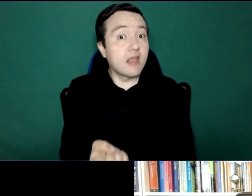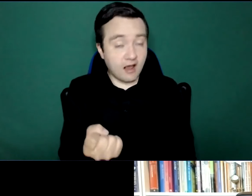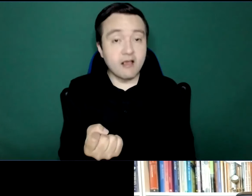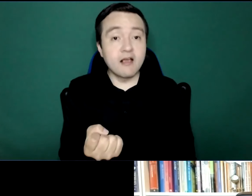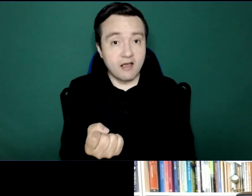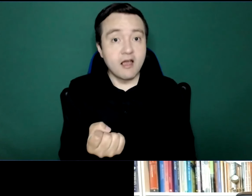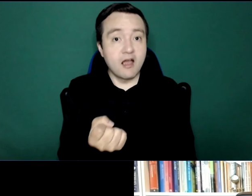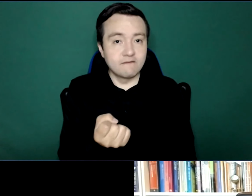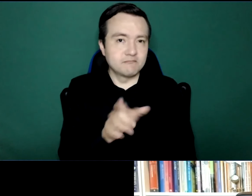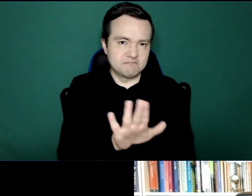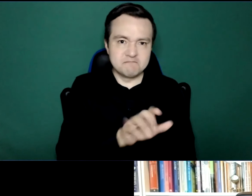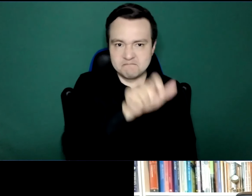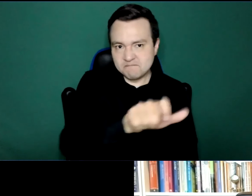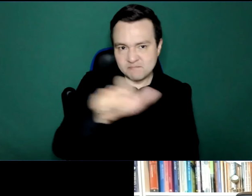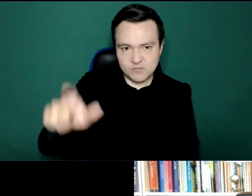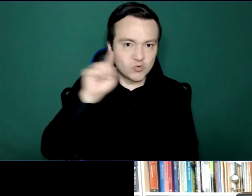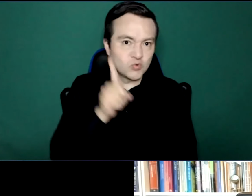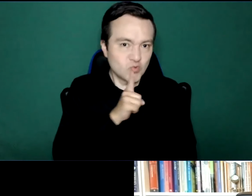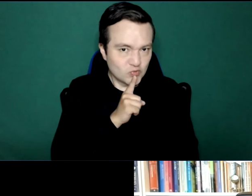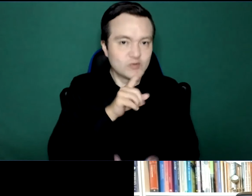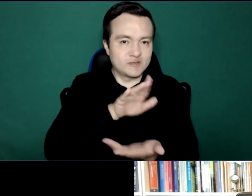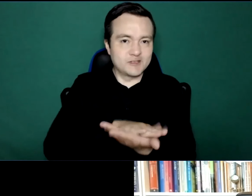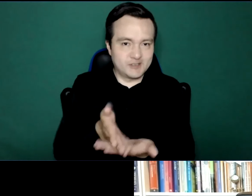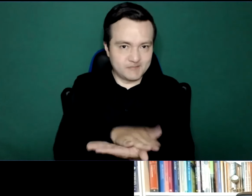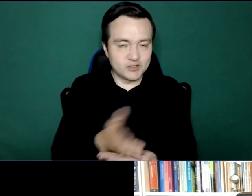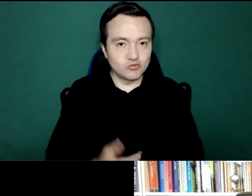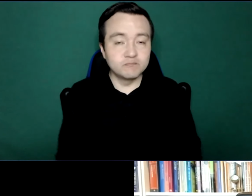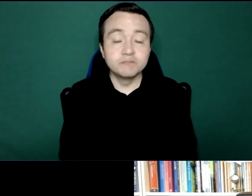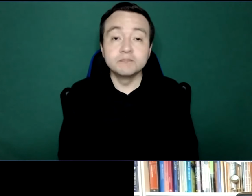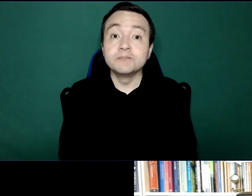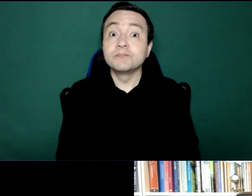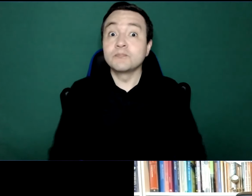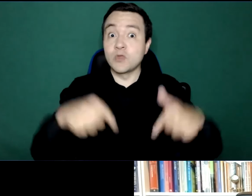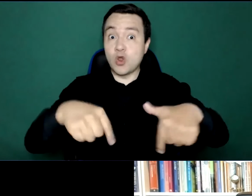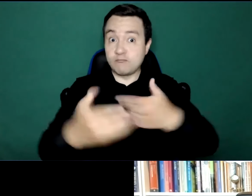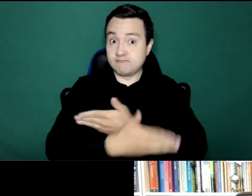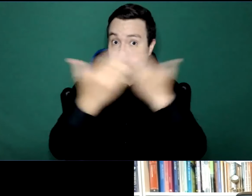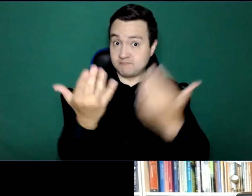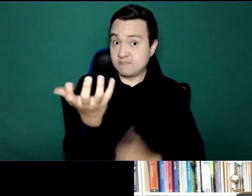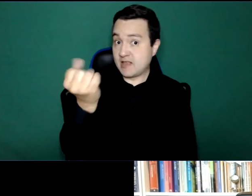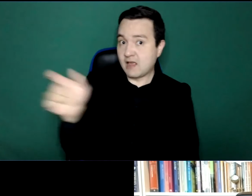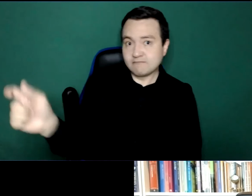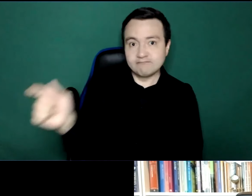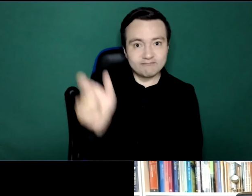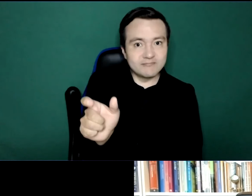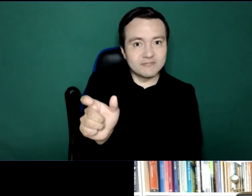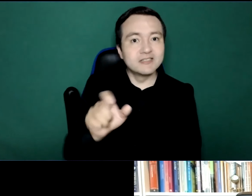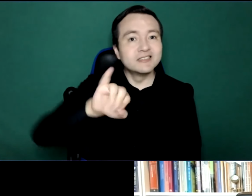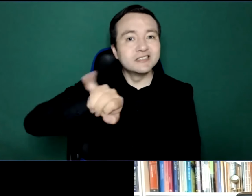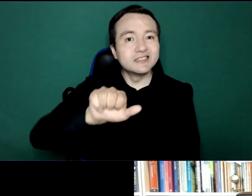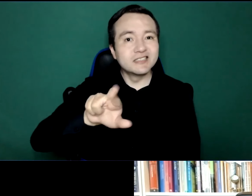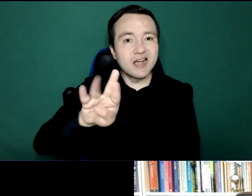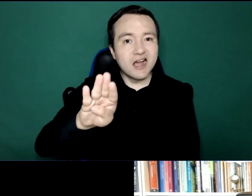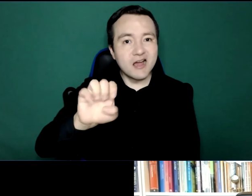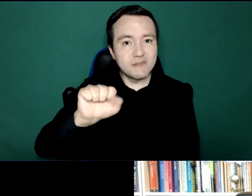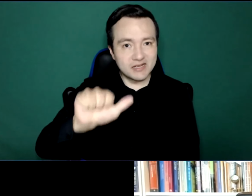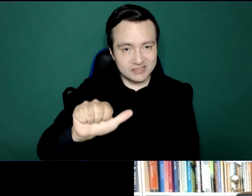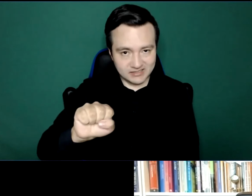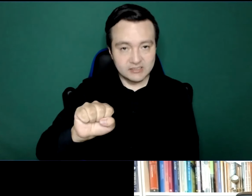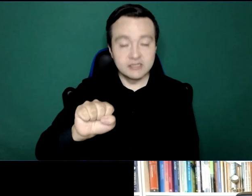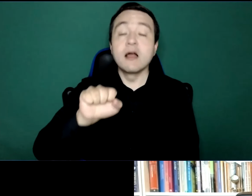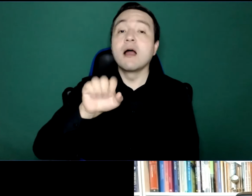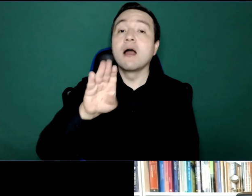to have with us this morning Dr. Jarvis Barbosa, the Assistant Director here at the Pan American Health Organization. And